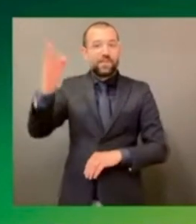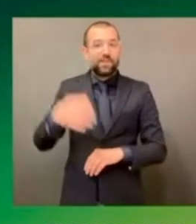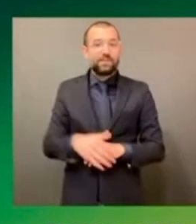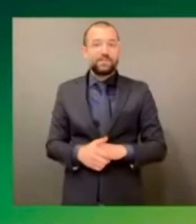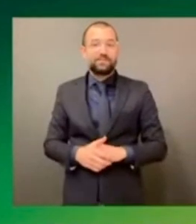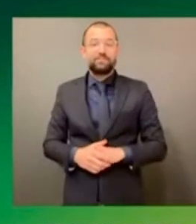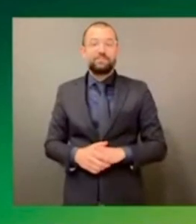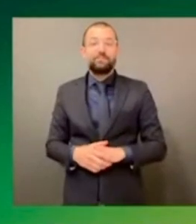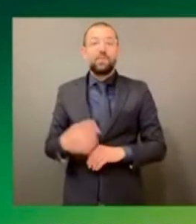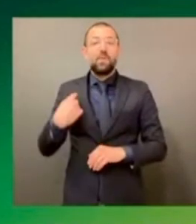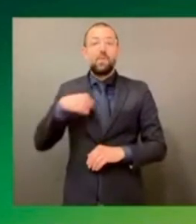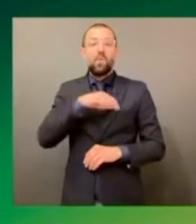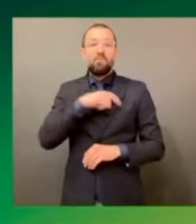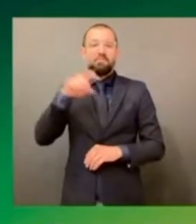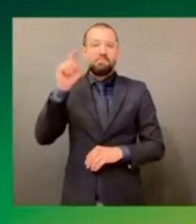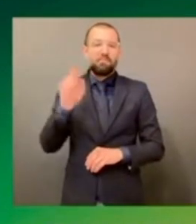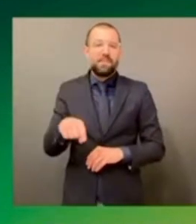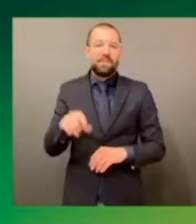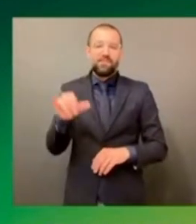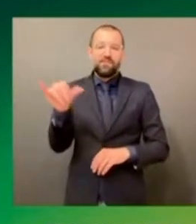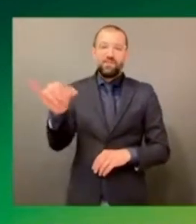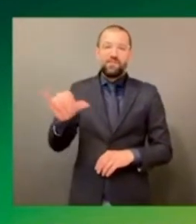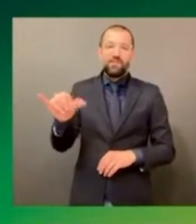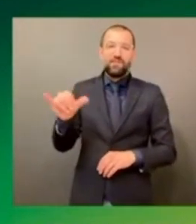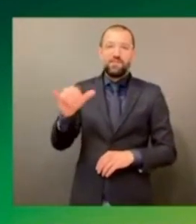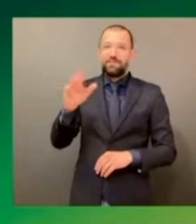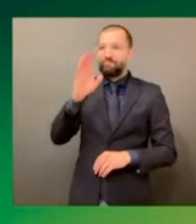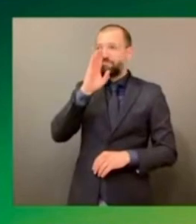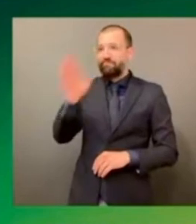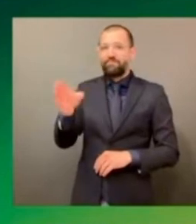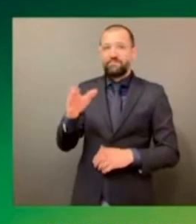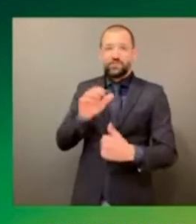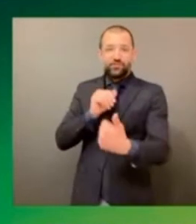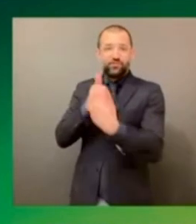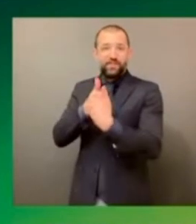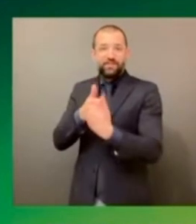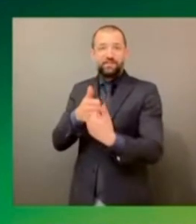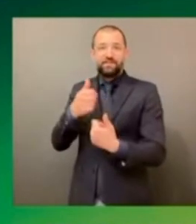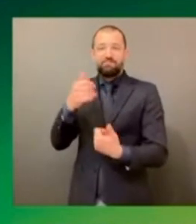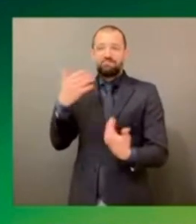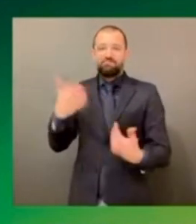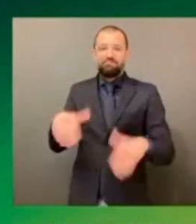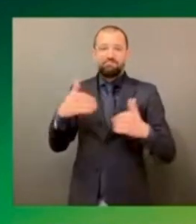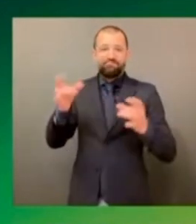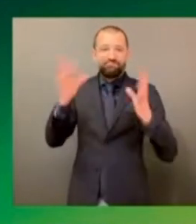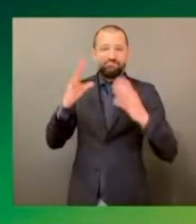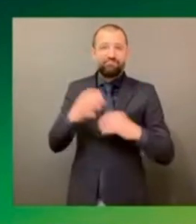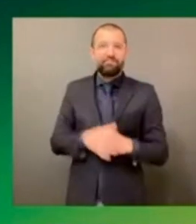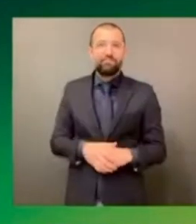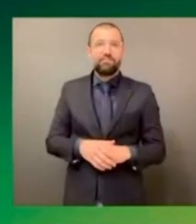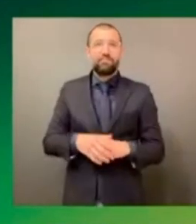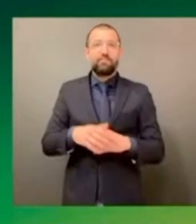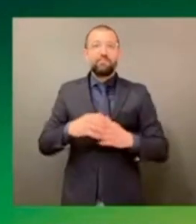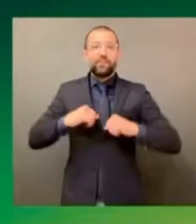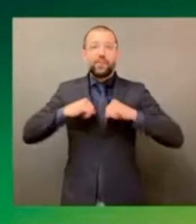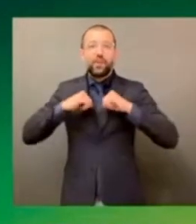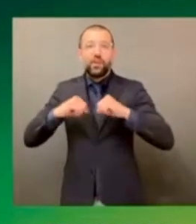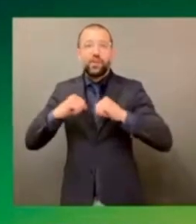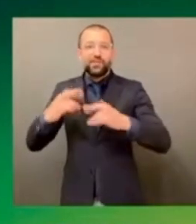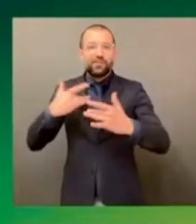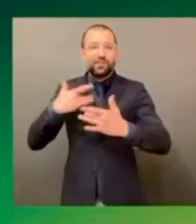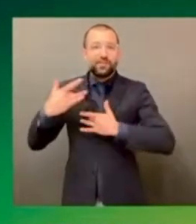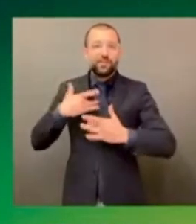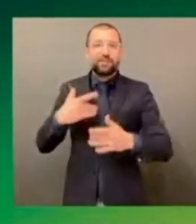be candid about the challenges. From security concerns in the Sahel to droughts and